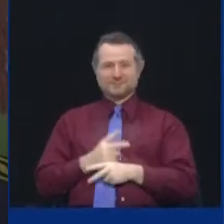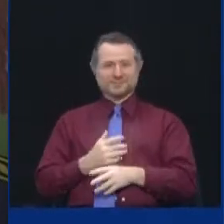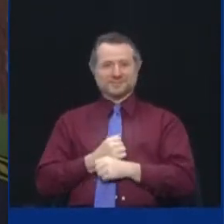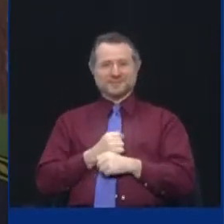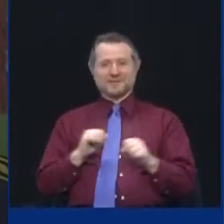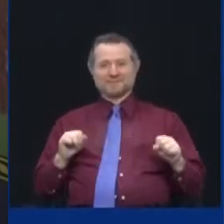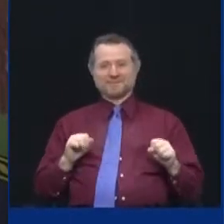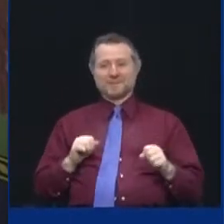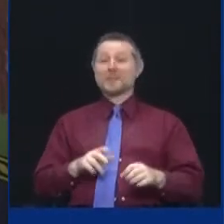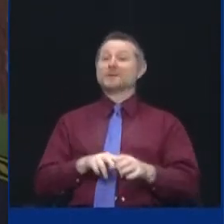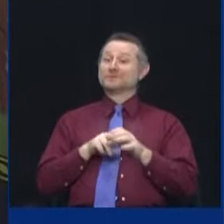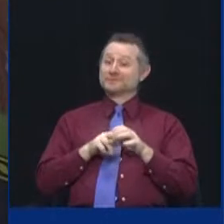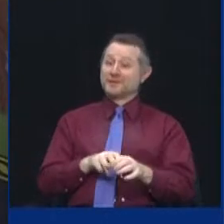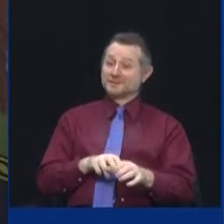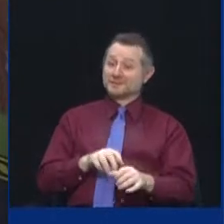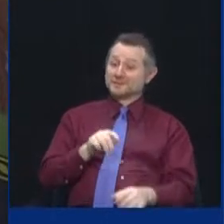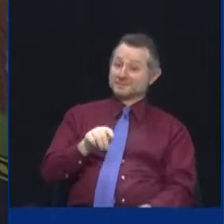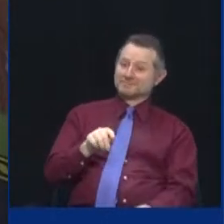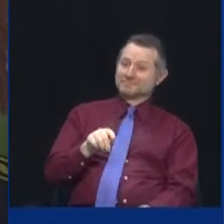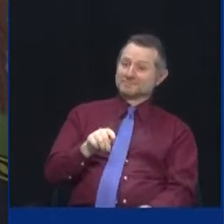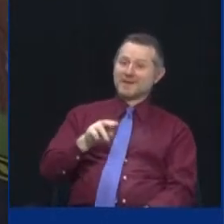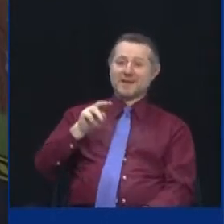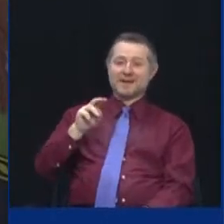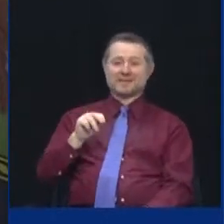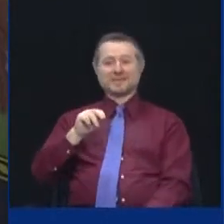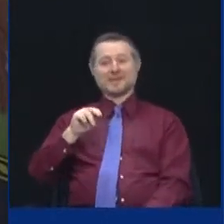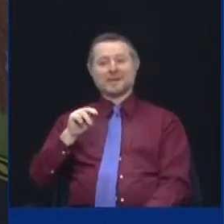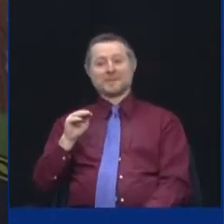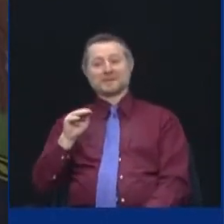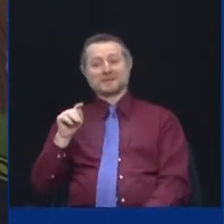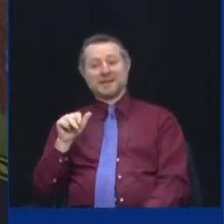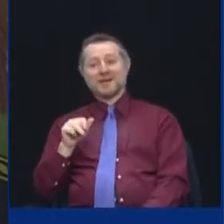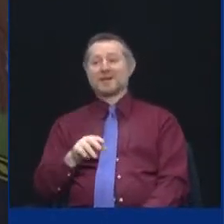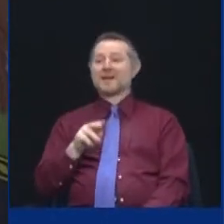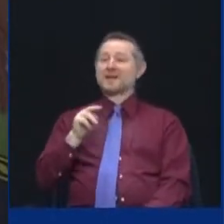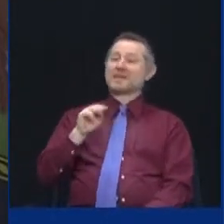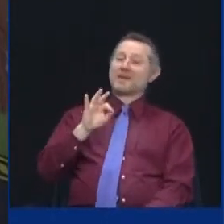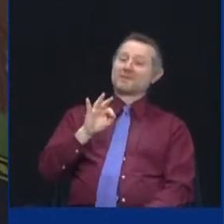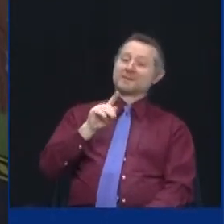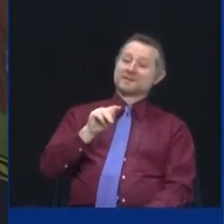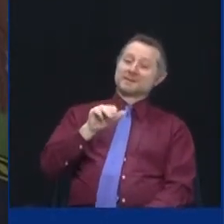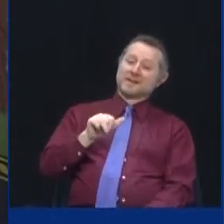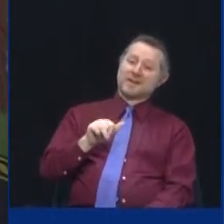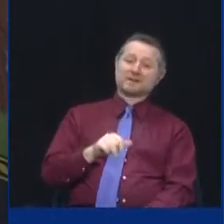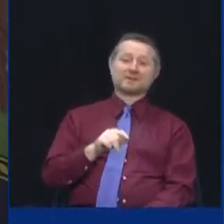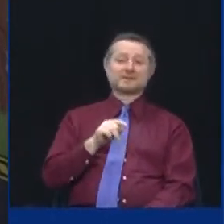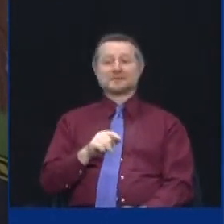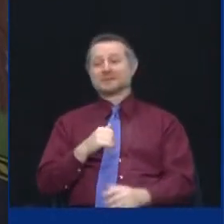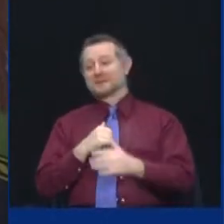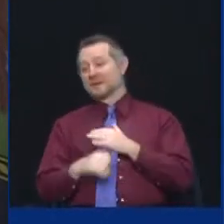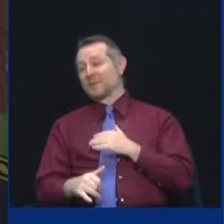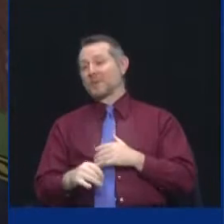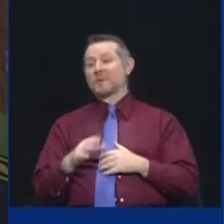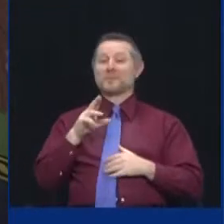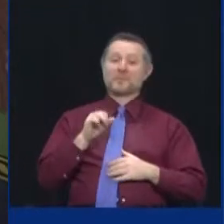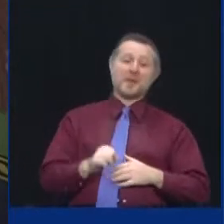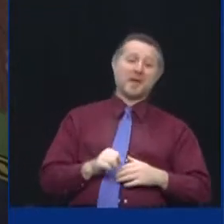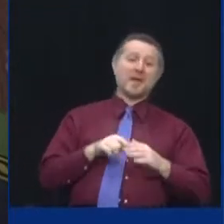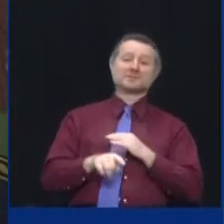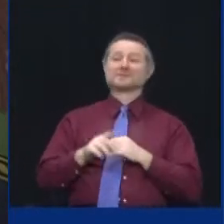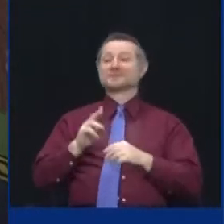Ride the MTA, ride the NFTA, take mass transit, get a shot, get a free